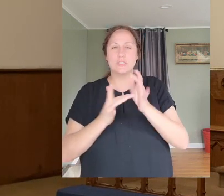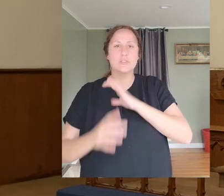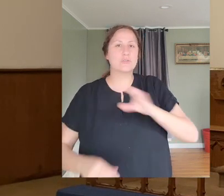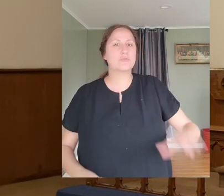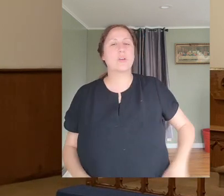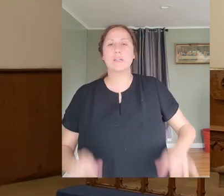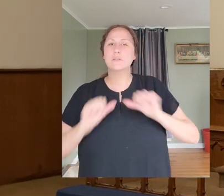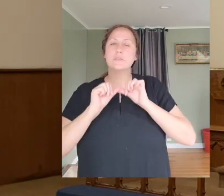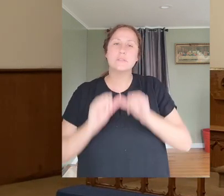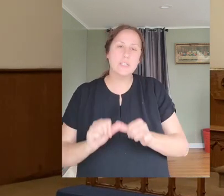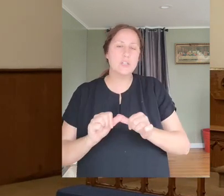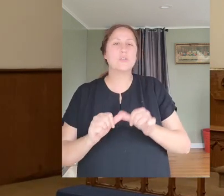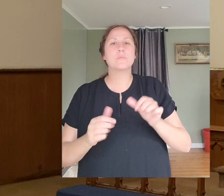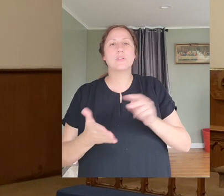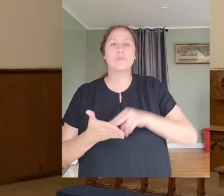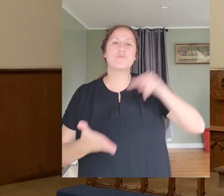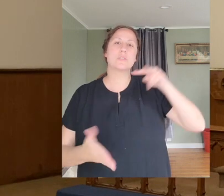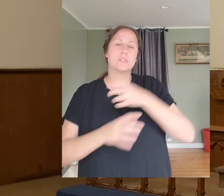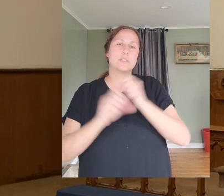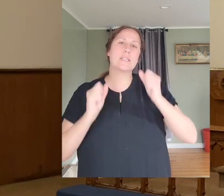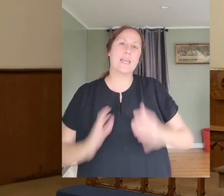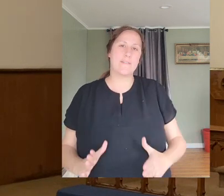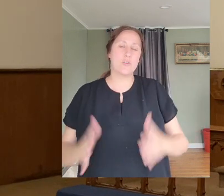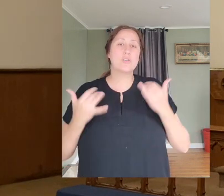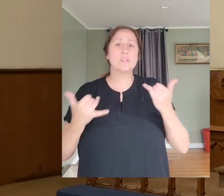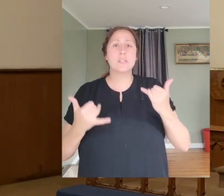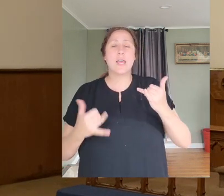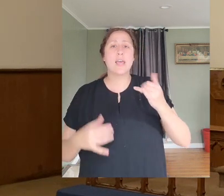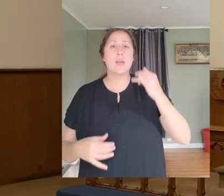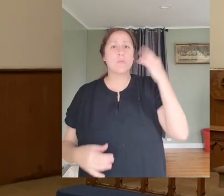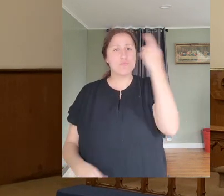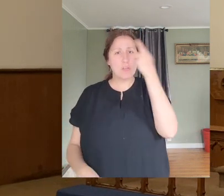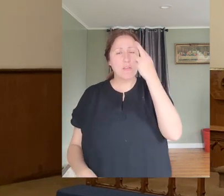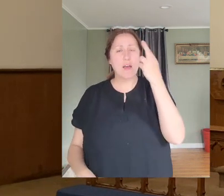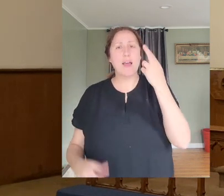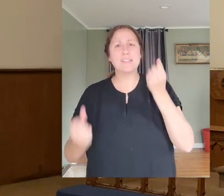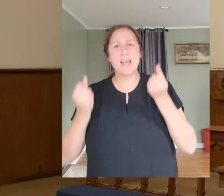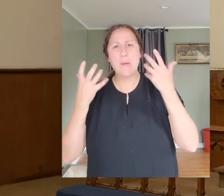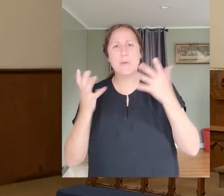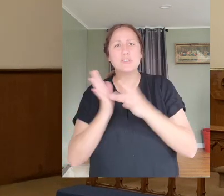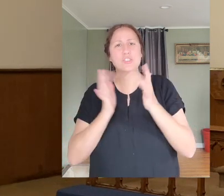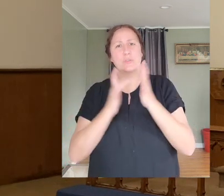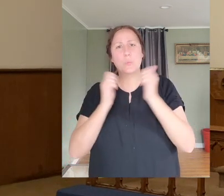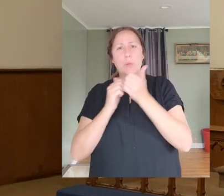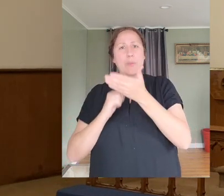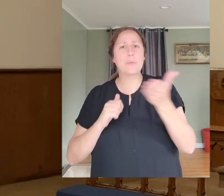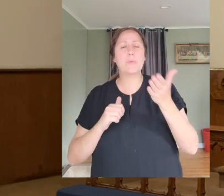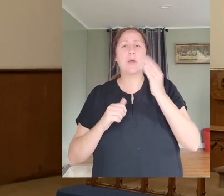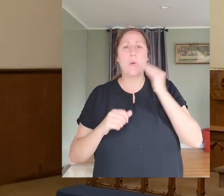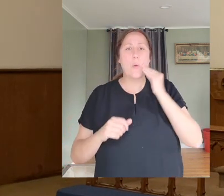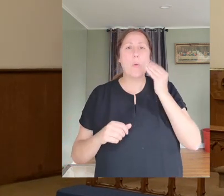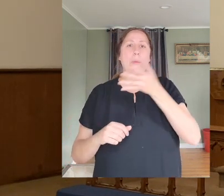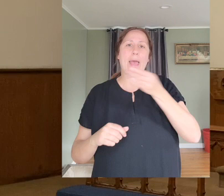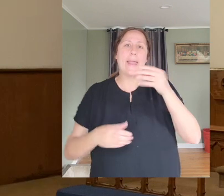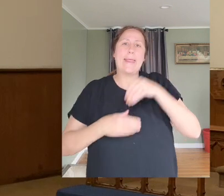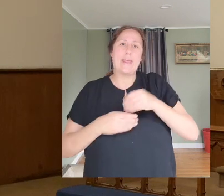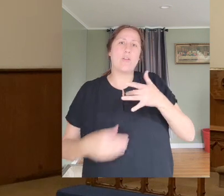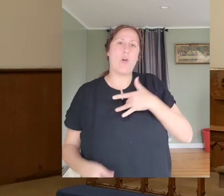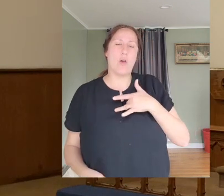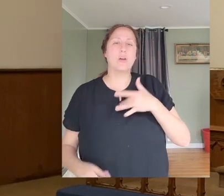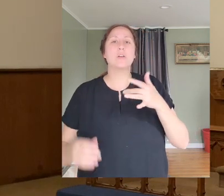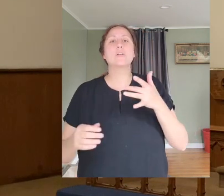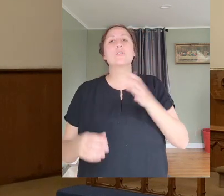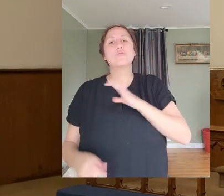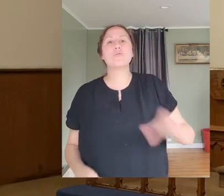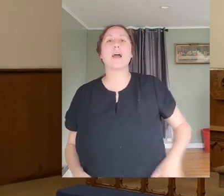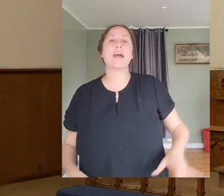Savior. Today we realize just how much Jesus is with us in our homes and in our hearts. Christ